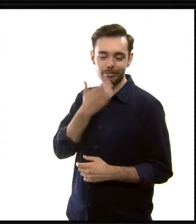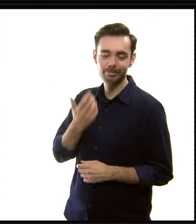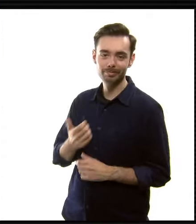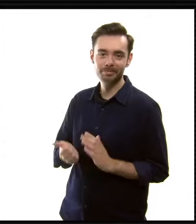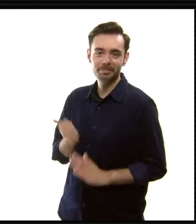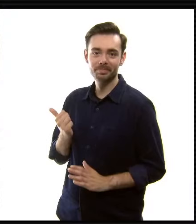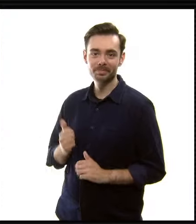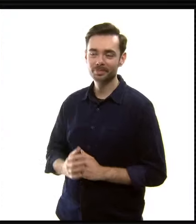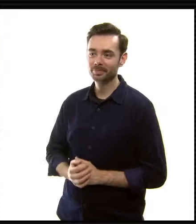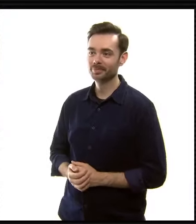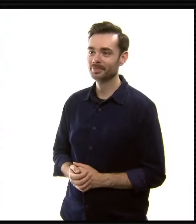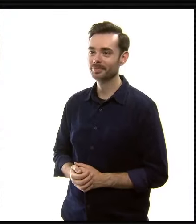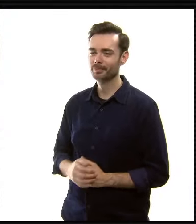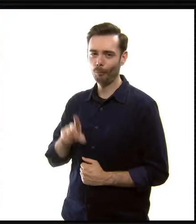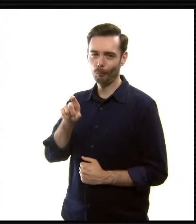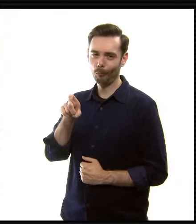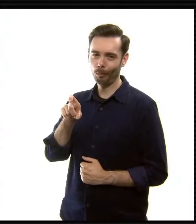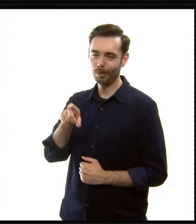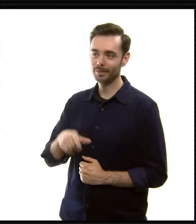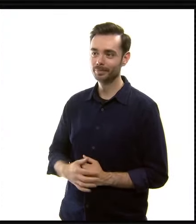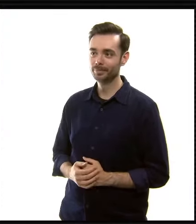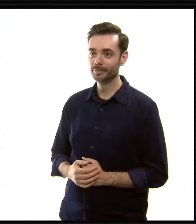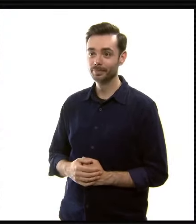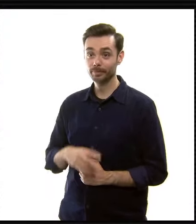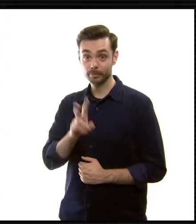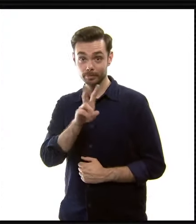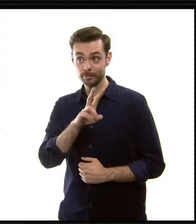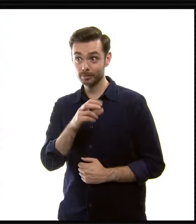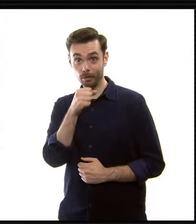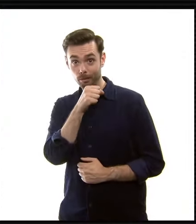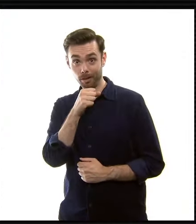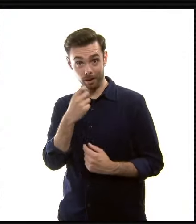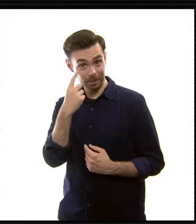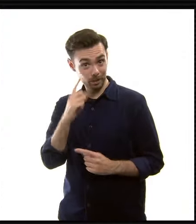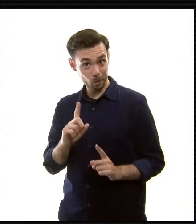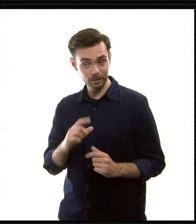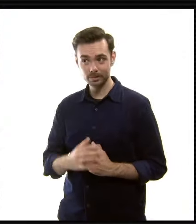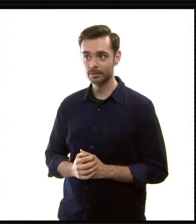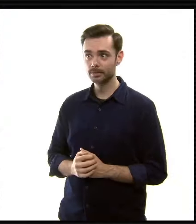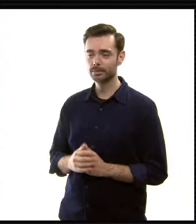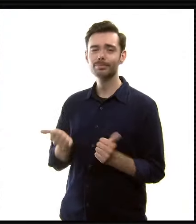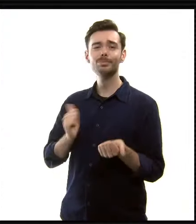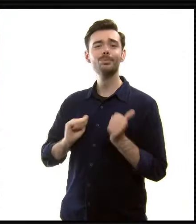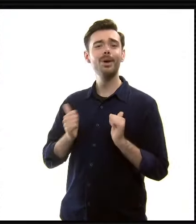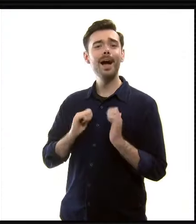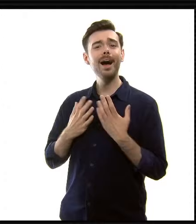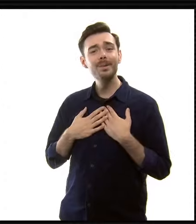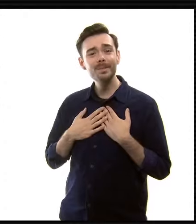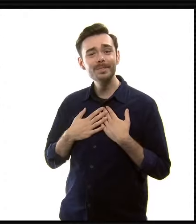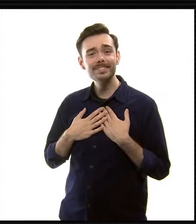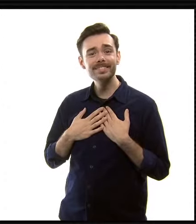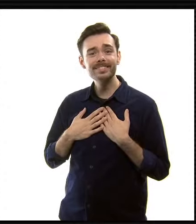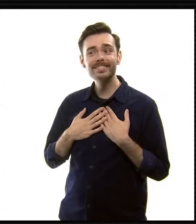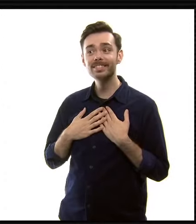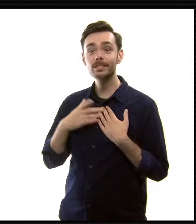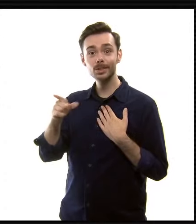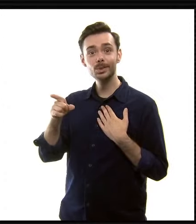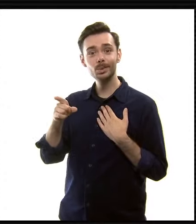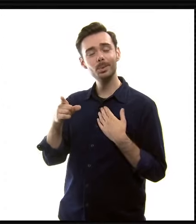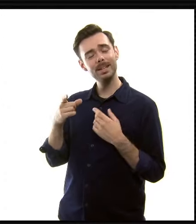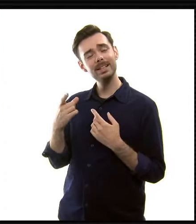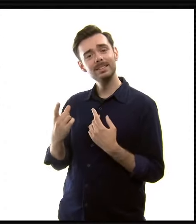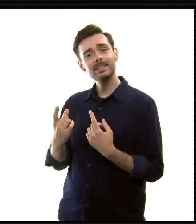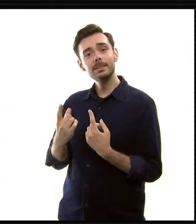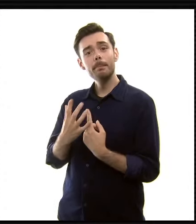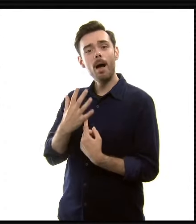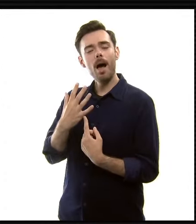much. absolutely adorable. Matt and Jamie, what do you think of that? Honestly, Melvin, I'm so proud of you. You are literally inspiring toddlers all over the world. Thank